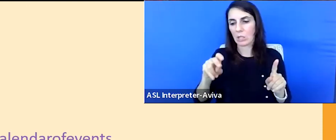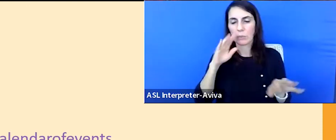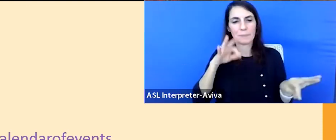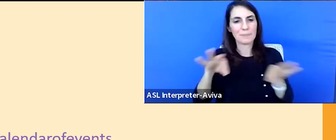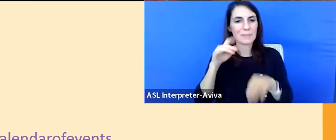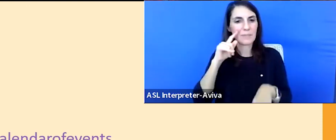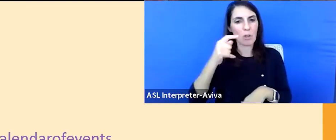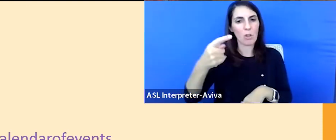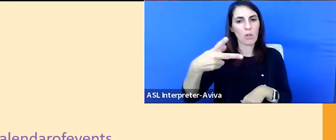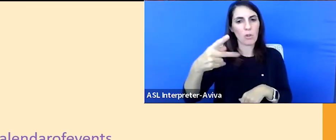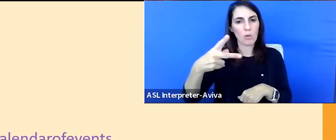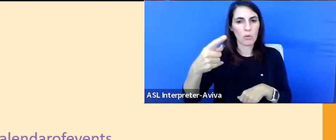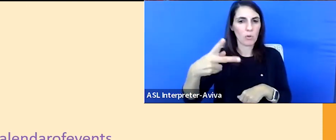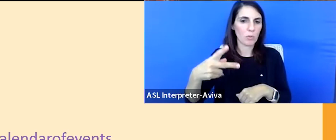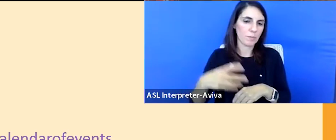Thursday's workshop.